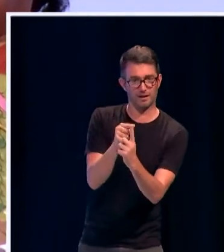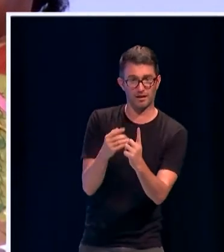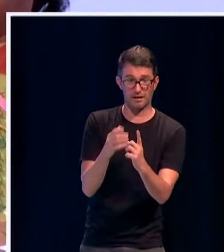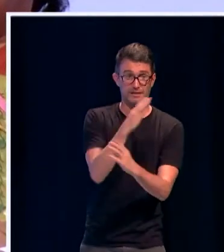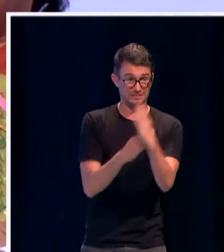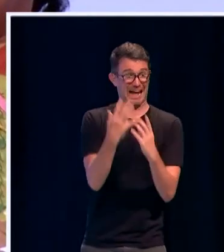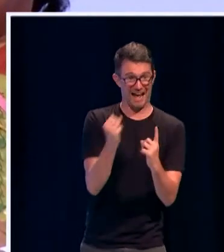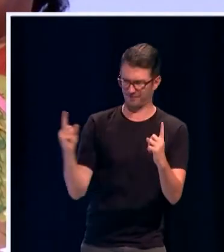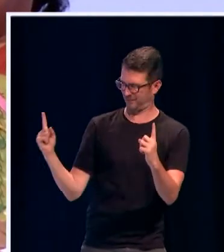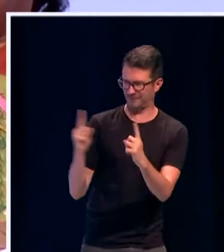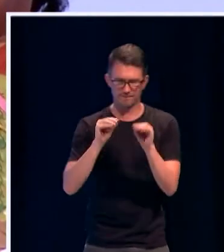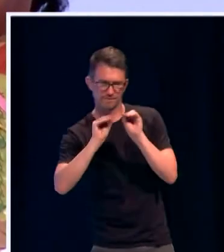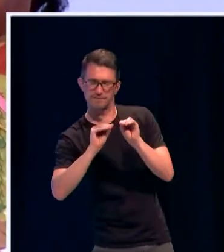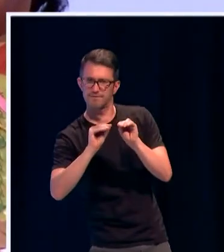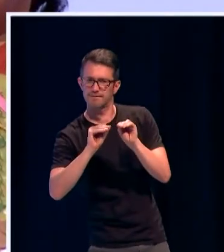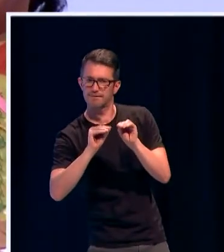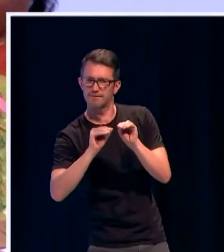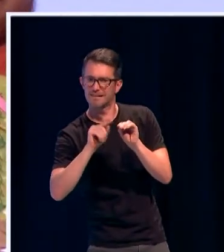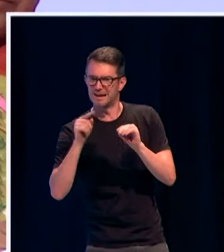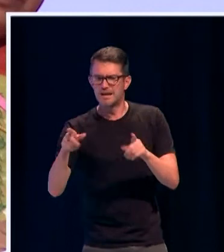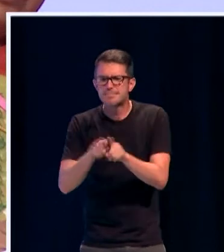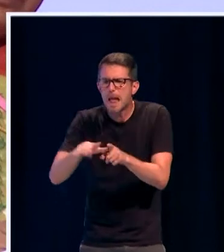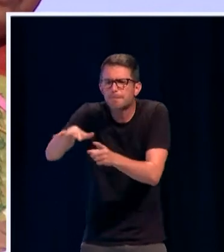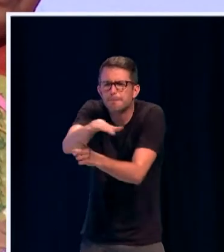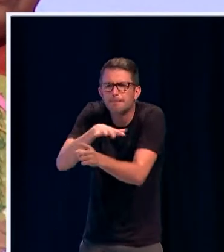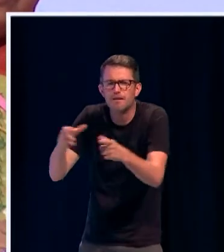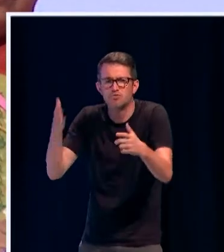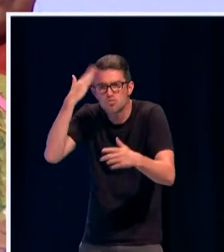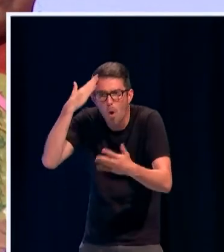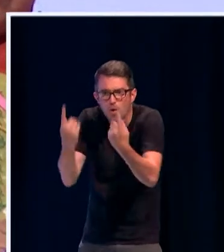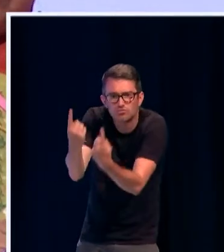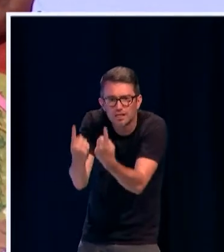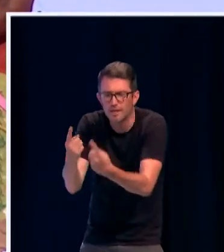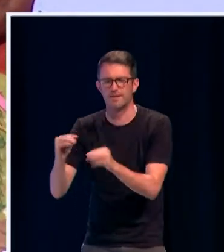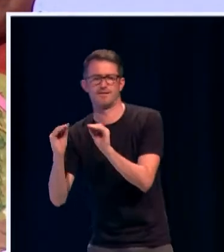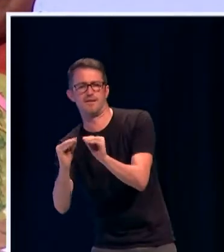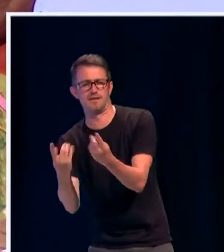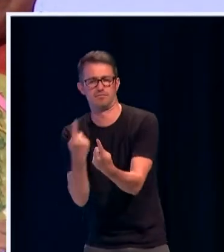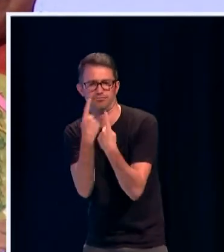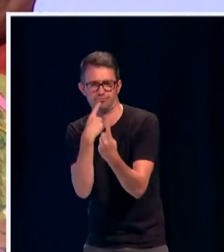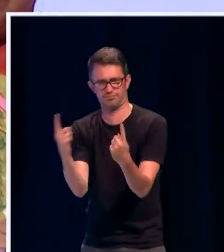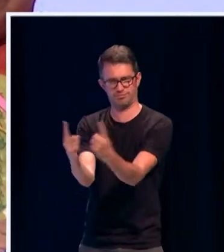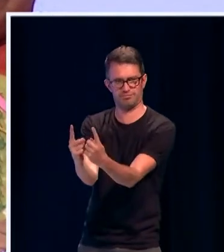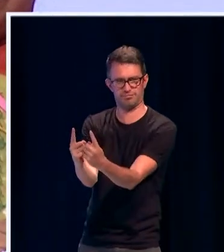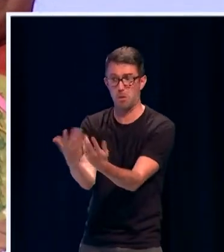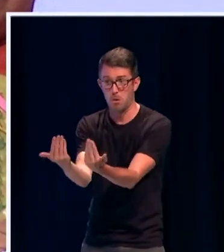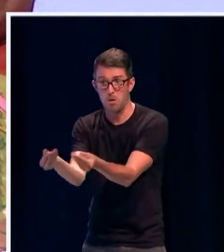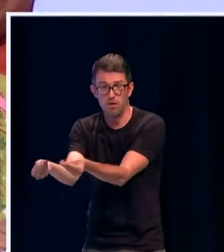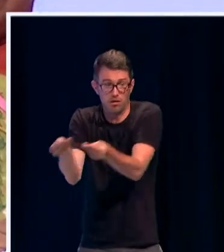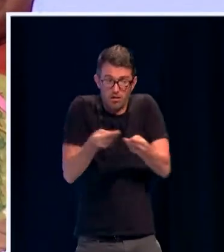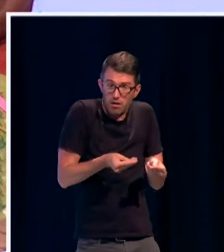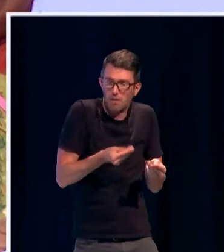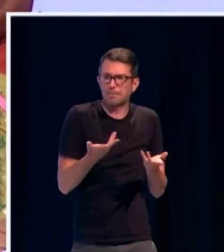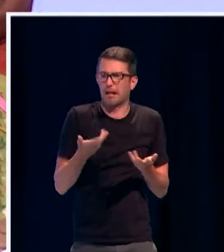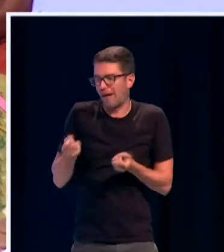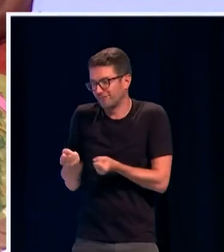with the families, and they see that there is a different model in which someone can